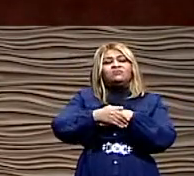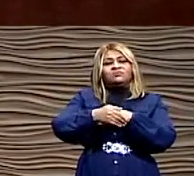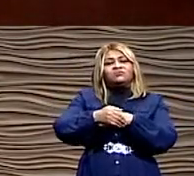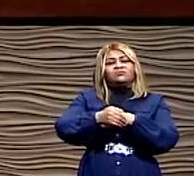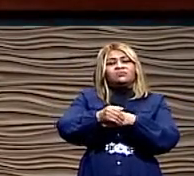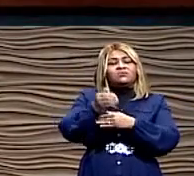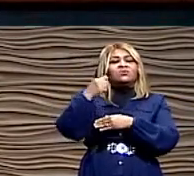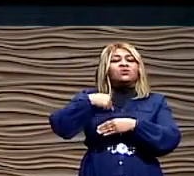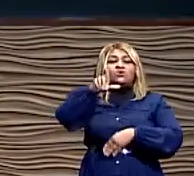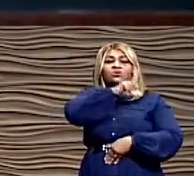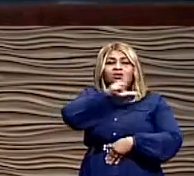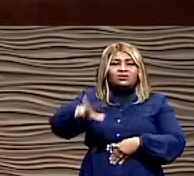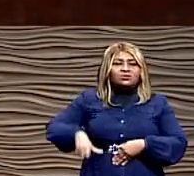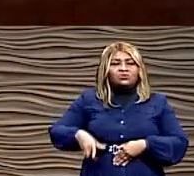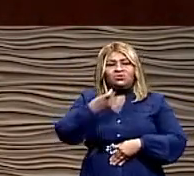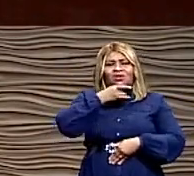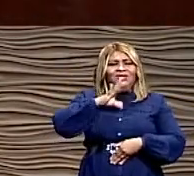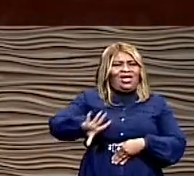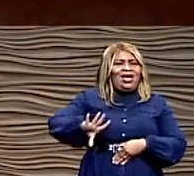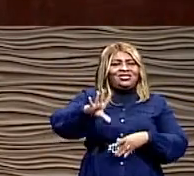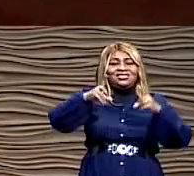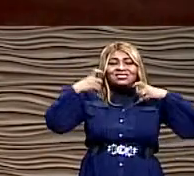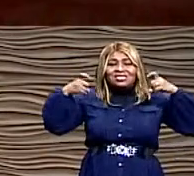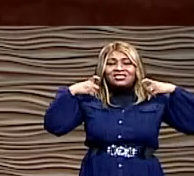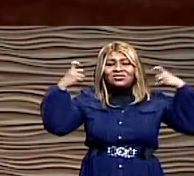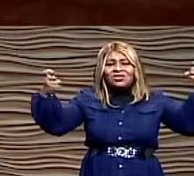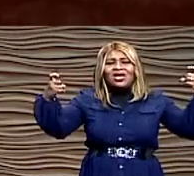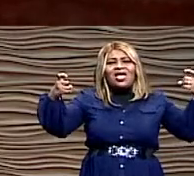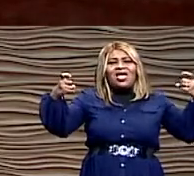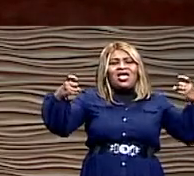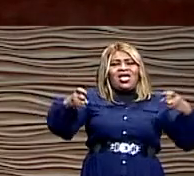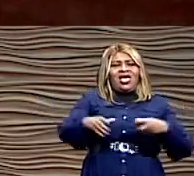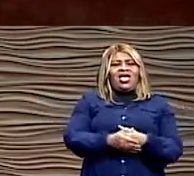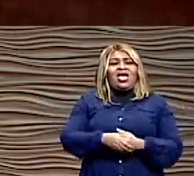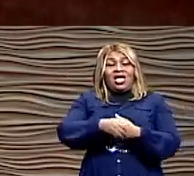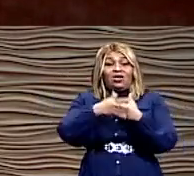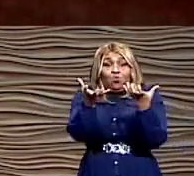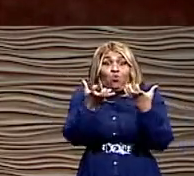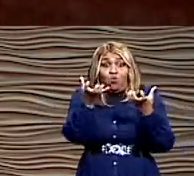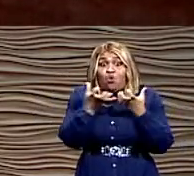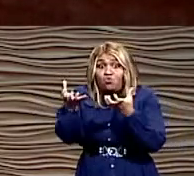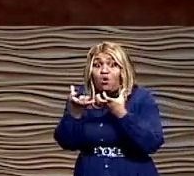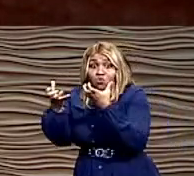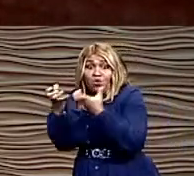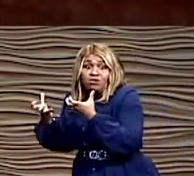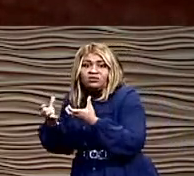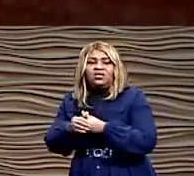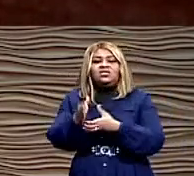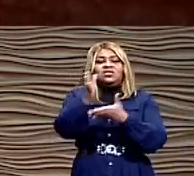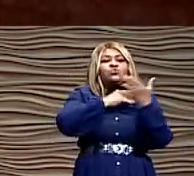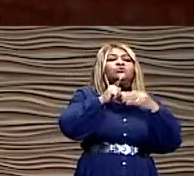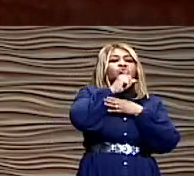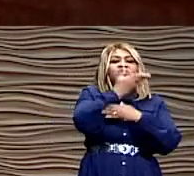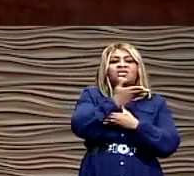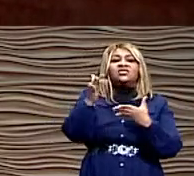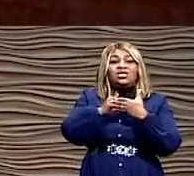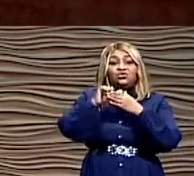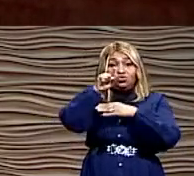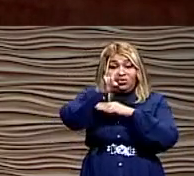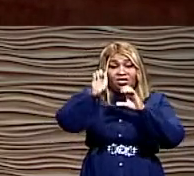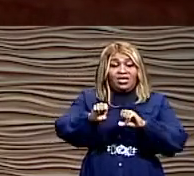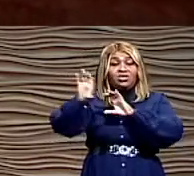air. The Lord don't like no sin and greed, way in the middle of the air. There's one sure thing that you can't